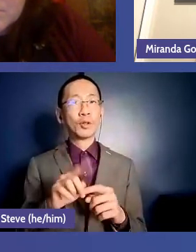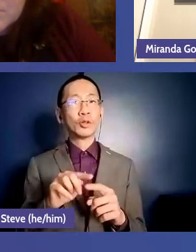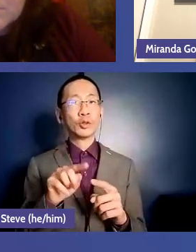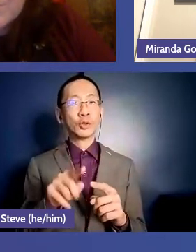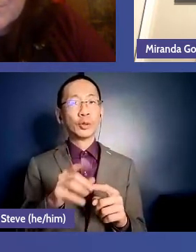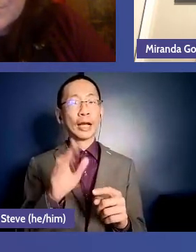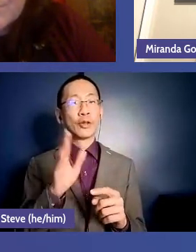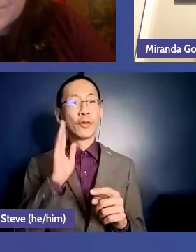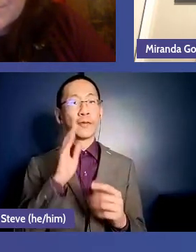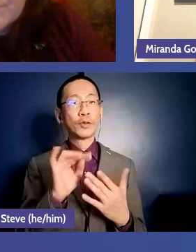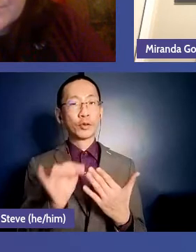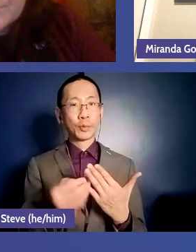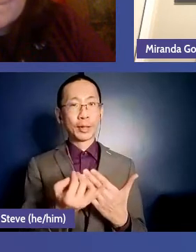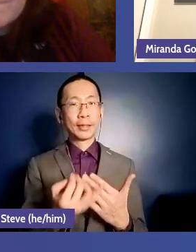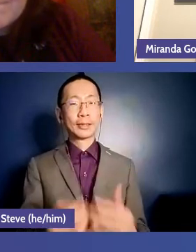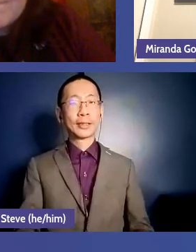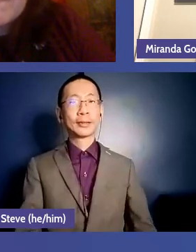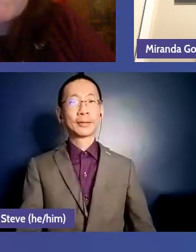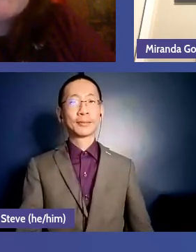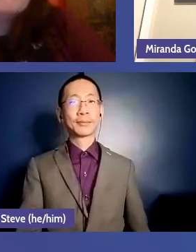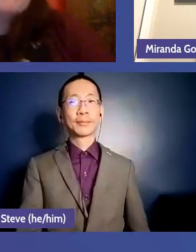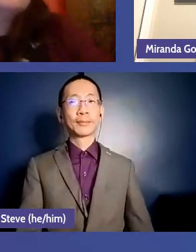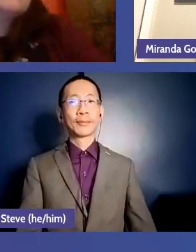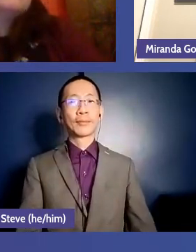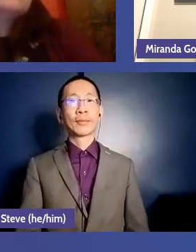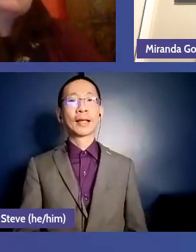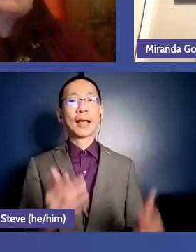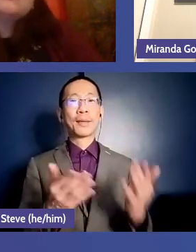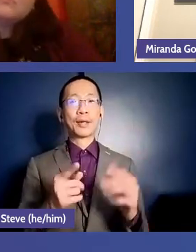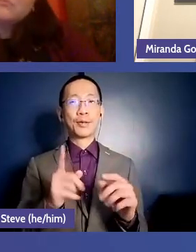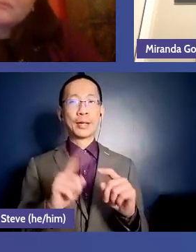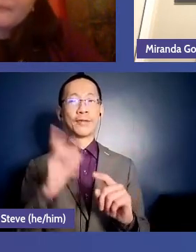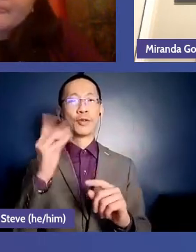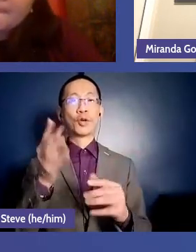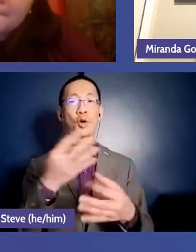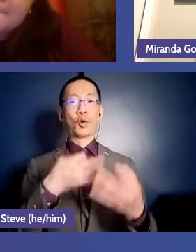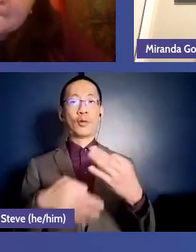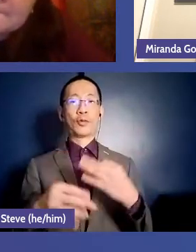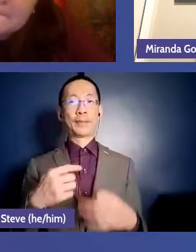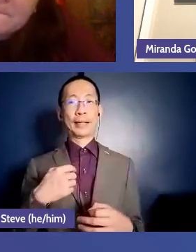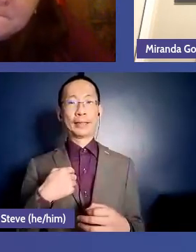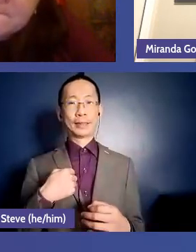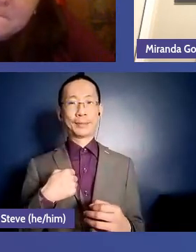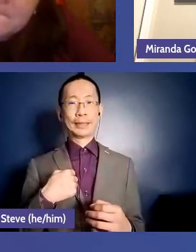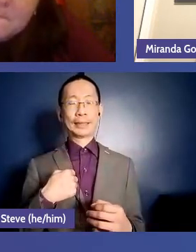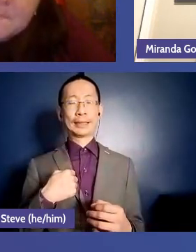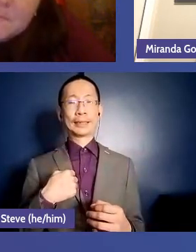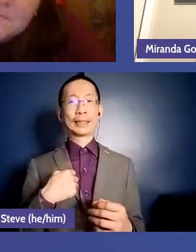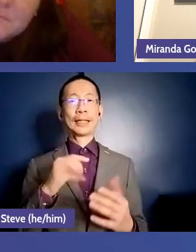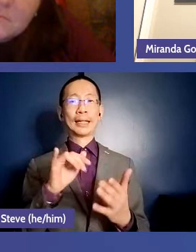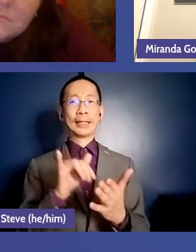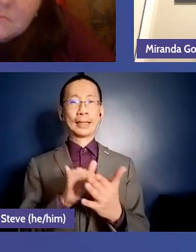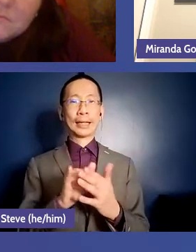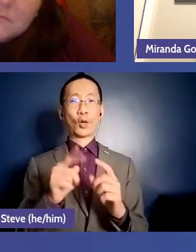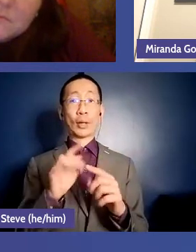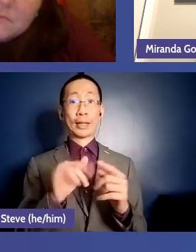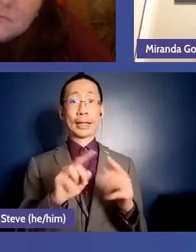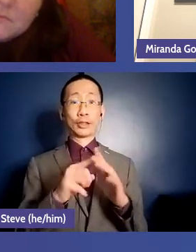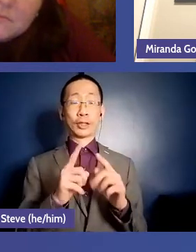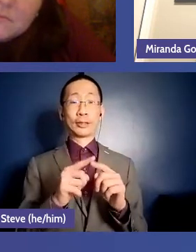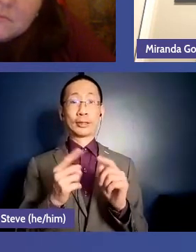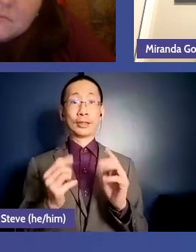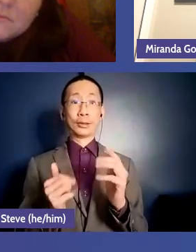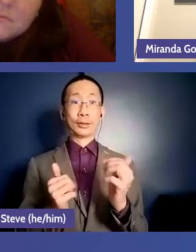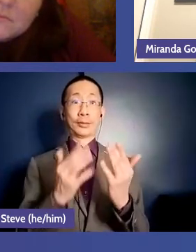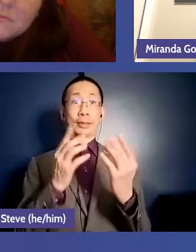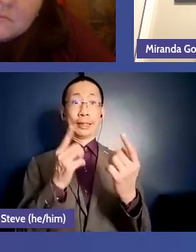future projects. And you may then have to go out and replace me. That when that starts to rub up against, I